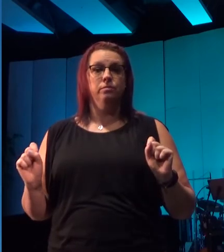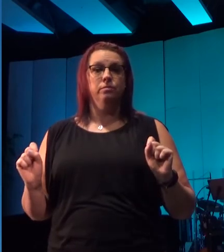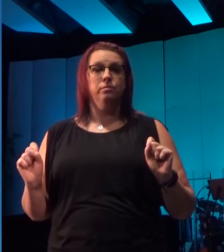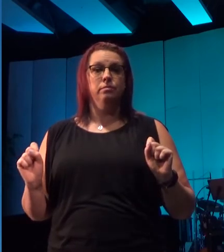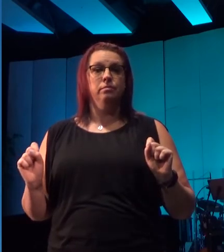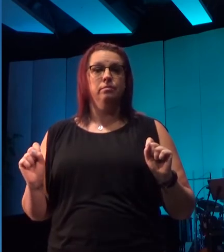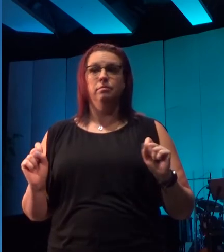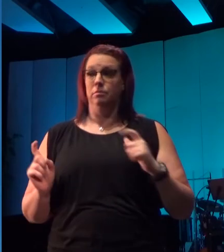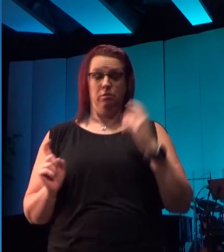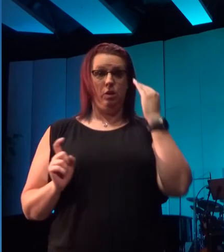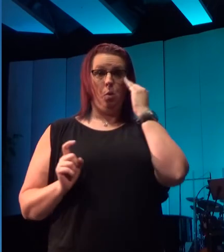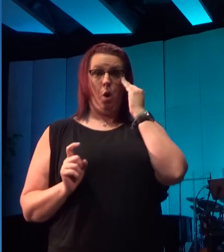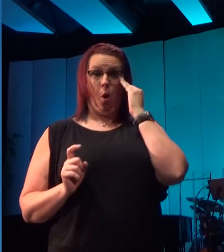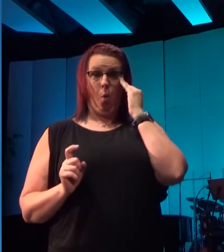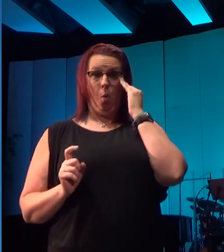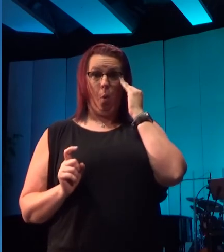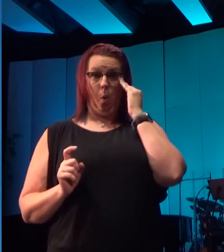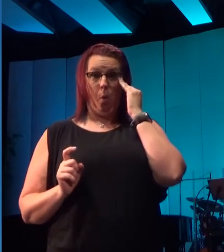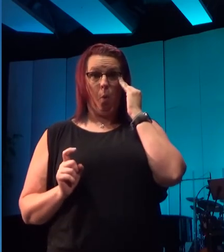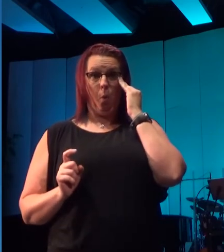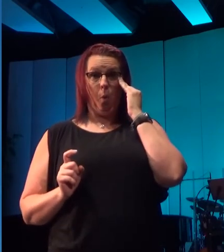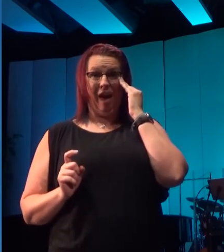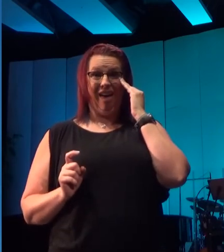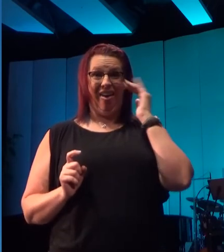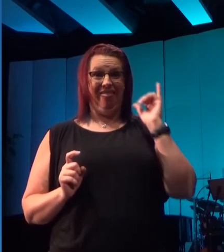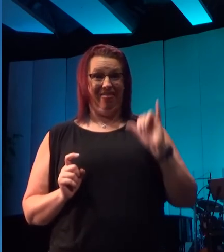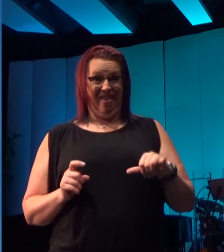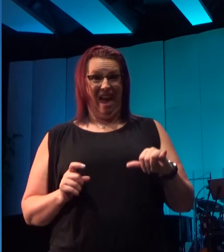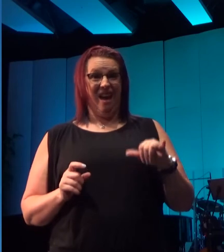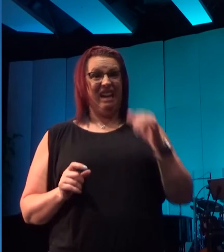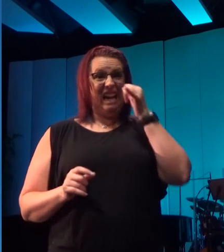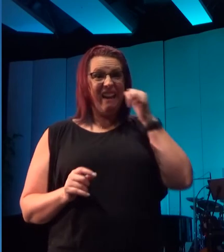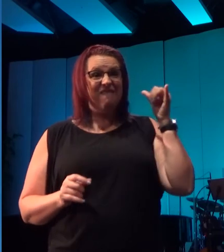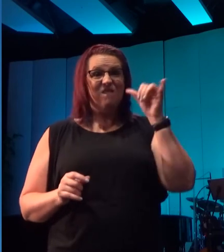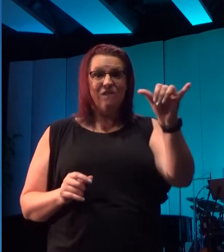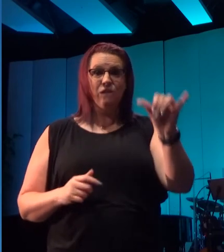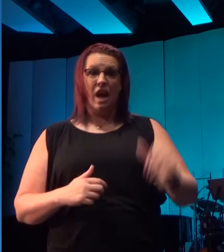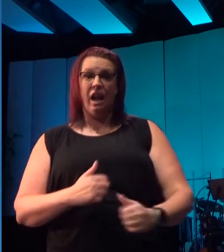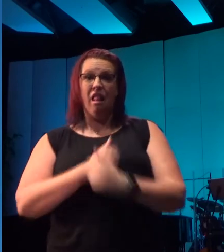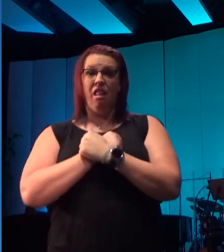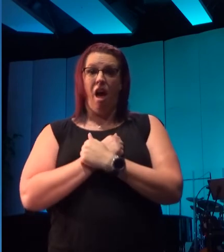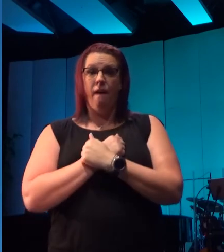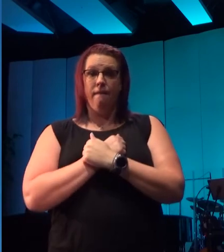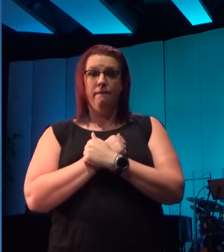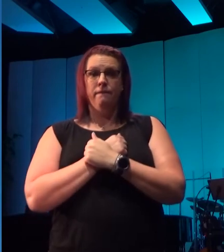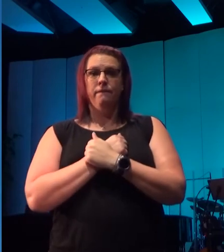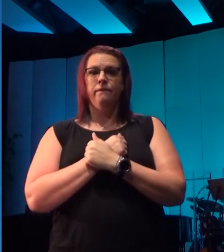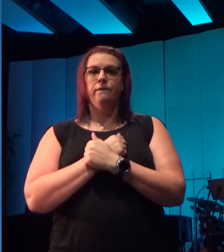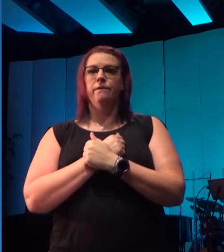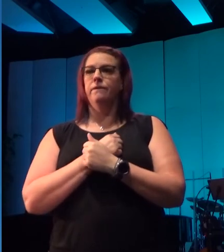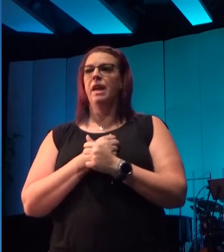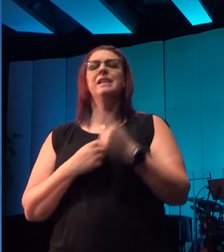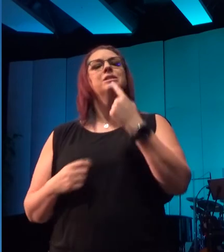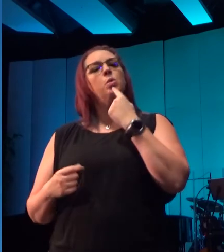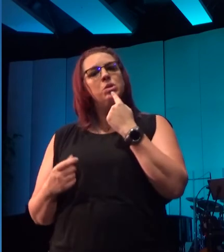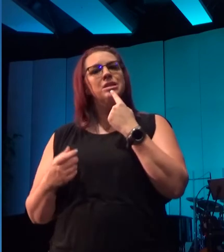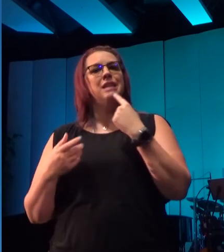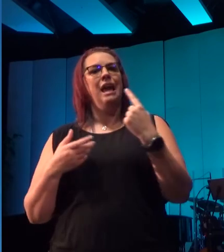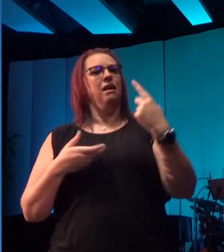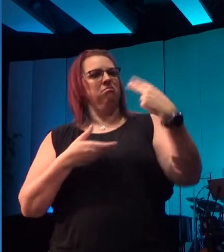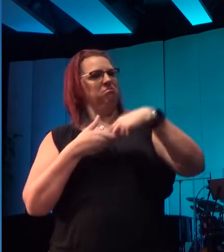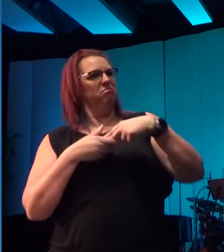Do you know that infinite love that's your all-knowing guide? Say this with me in the